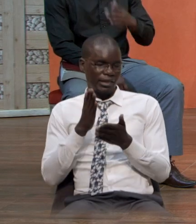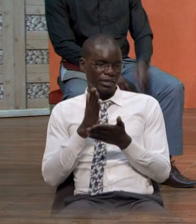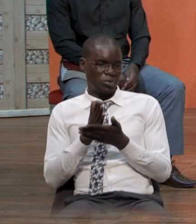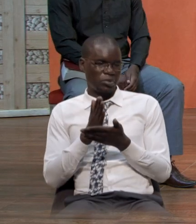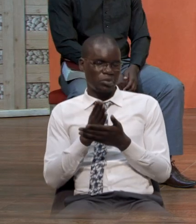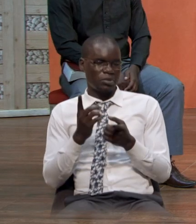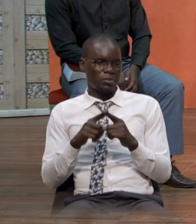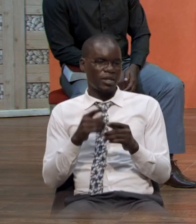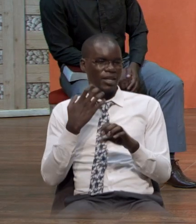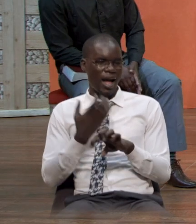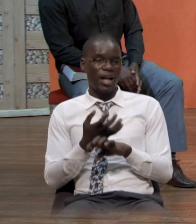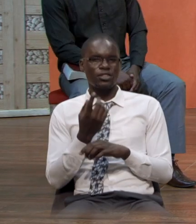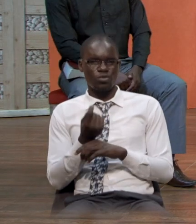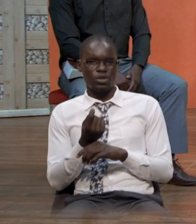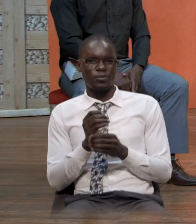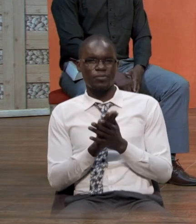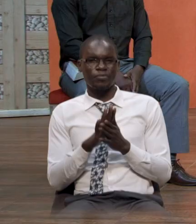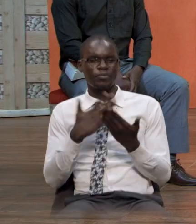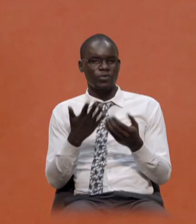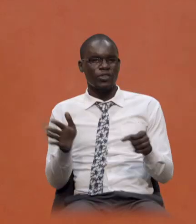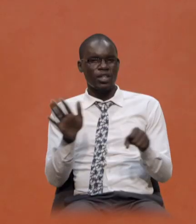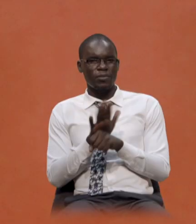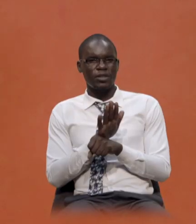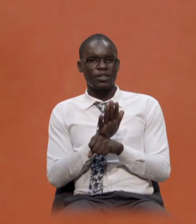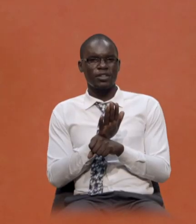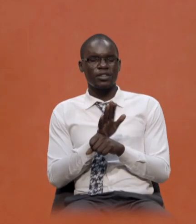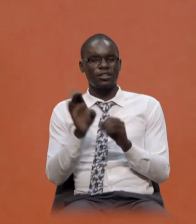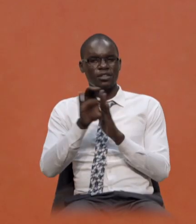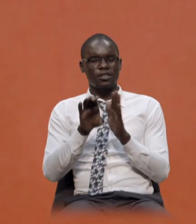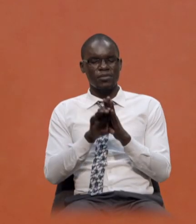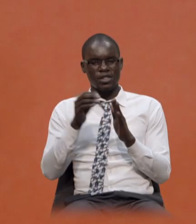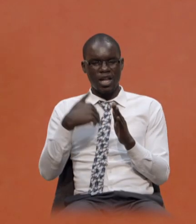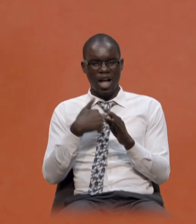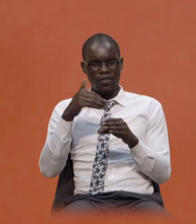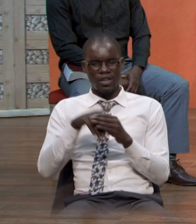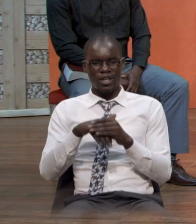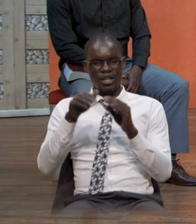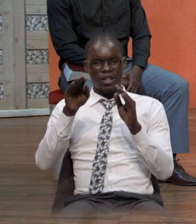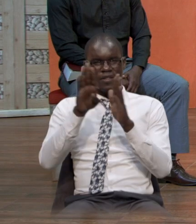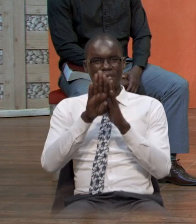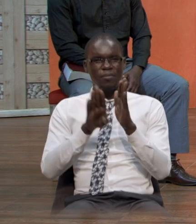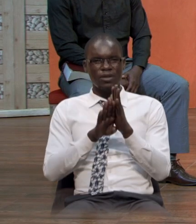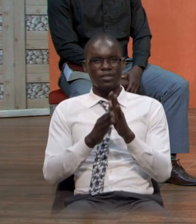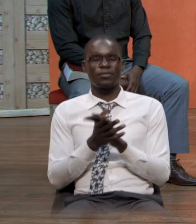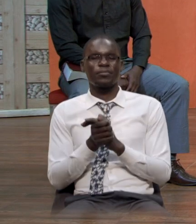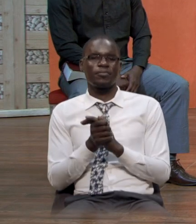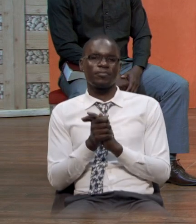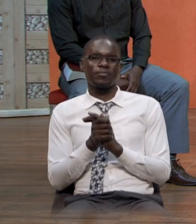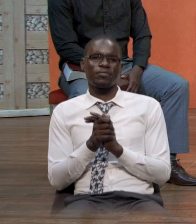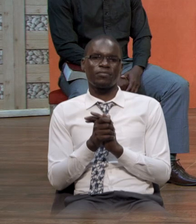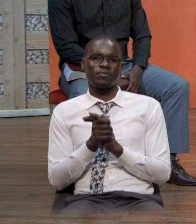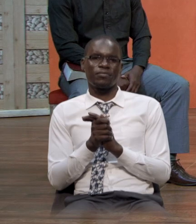Mm. Make it a little bit tough. How many chapters do we have in the Bible? Chapters? Mm-hmm. In the whole Bible? In the whole